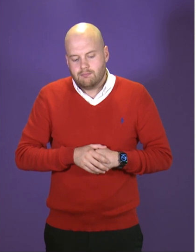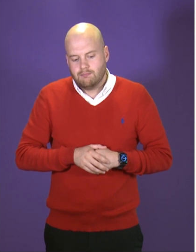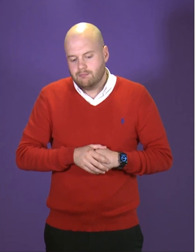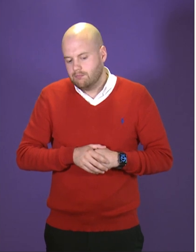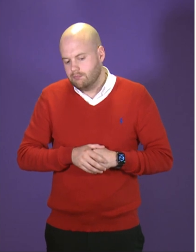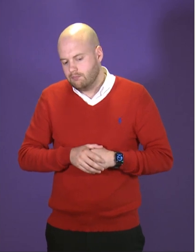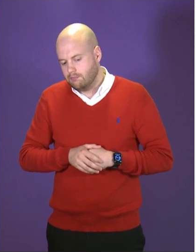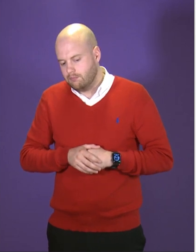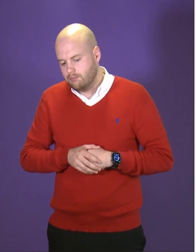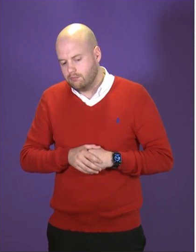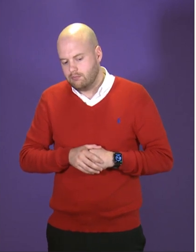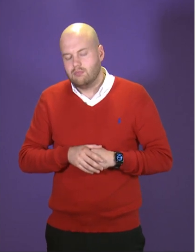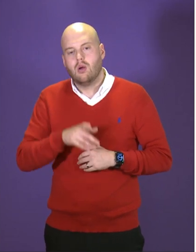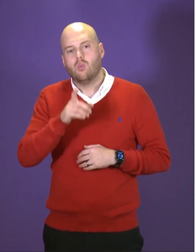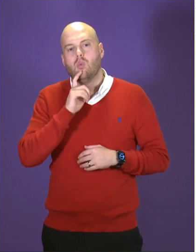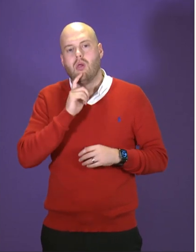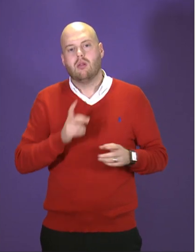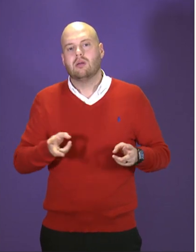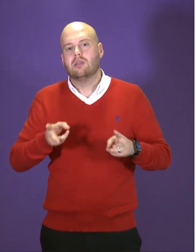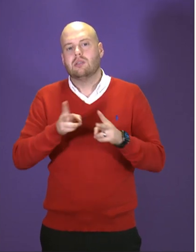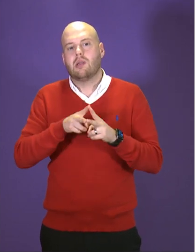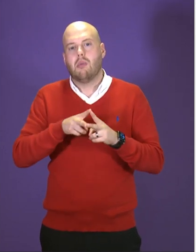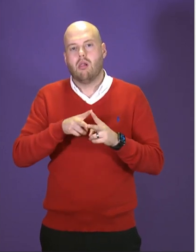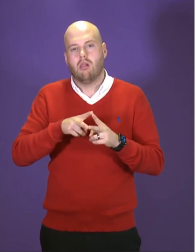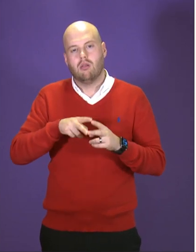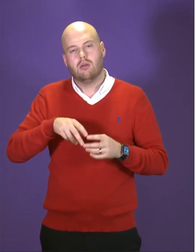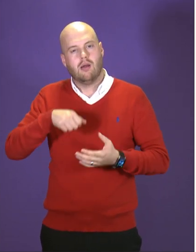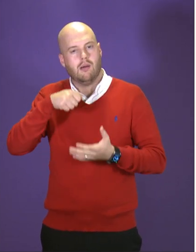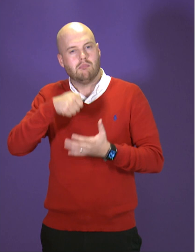of funds for the culture and arts